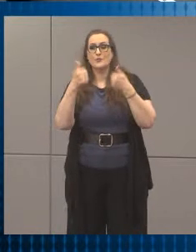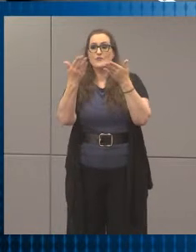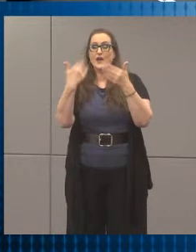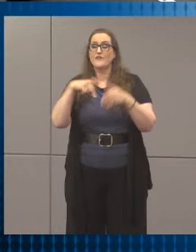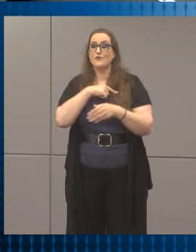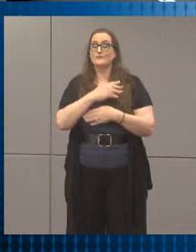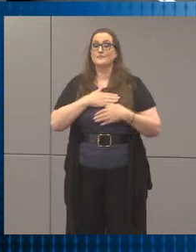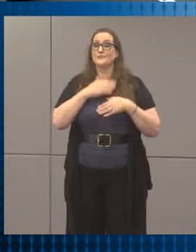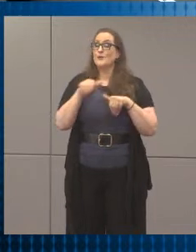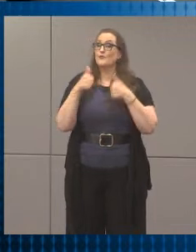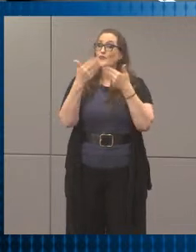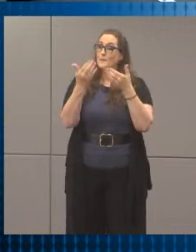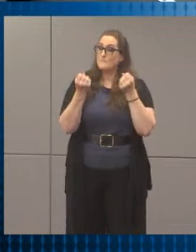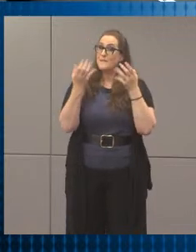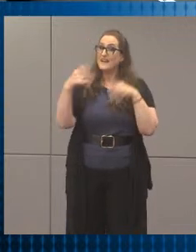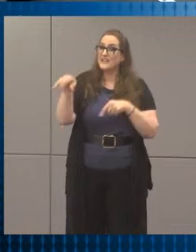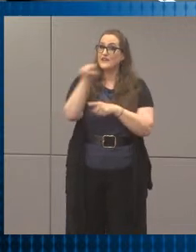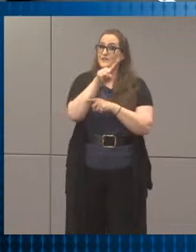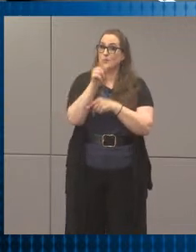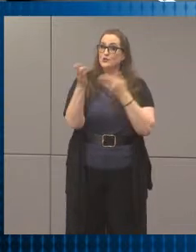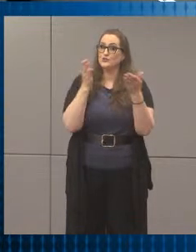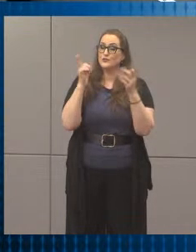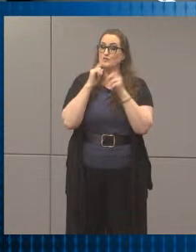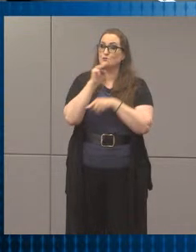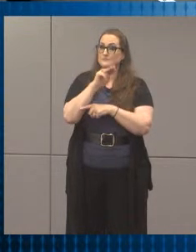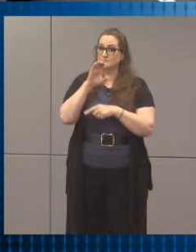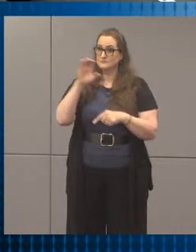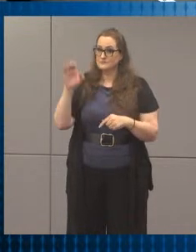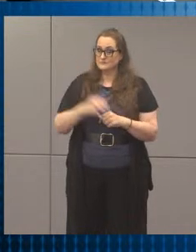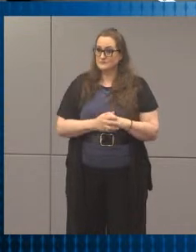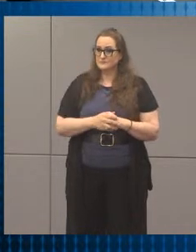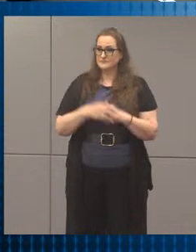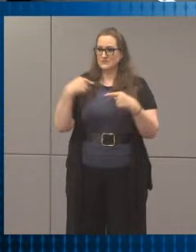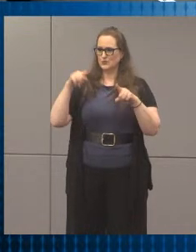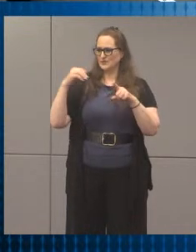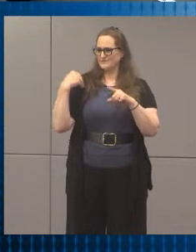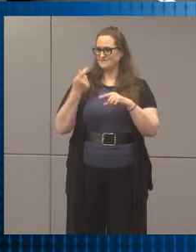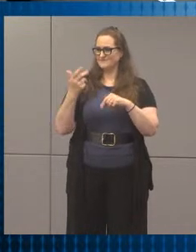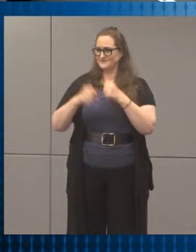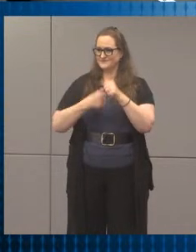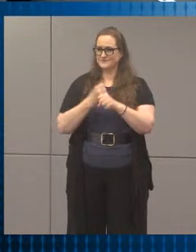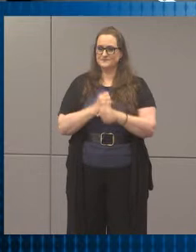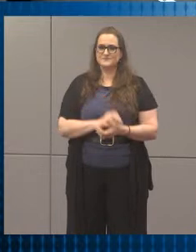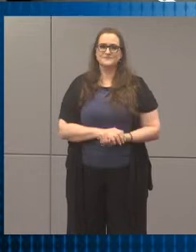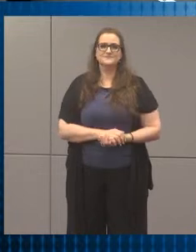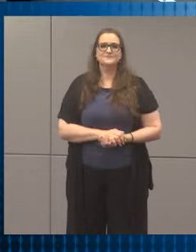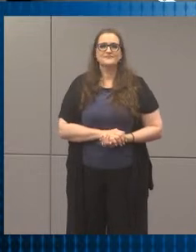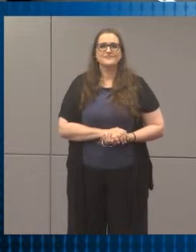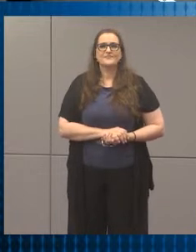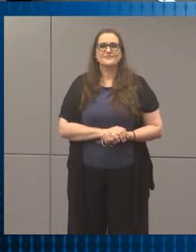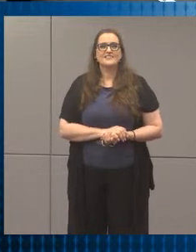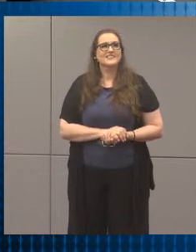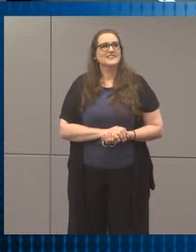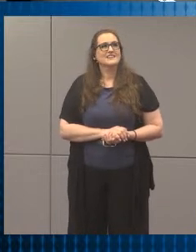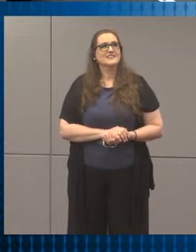of providing many of those services to Mott Community College these past many years.